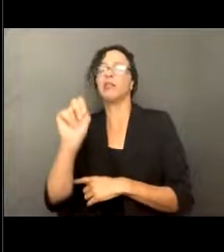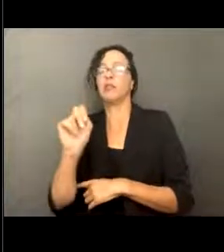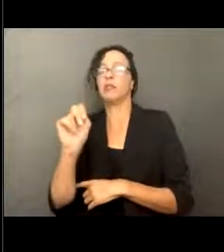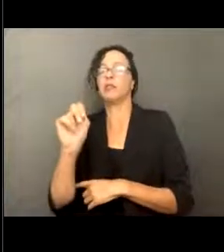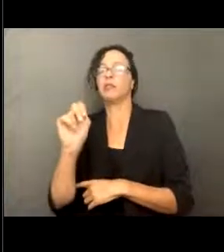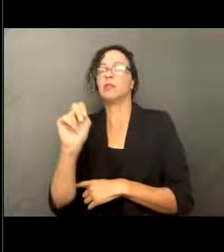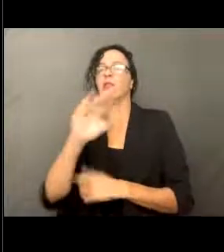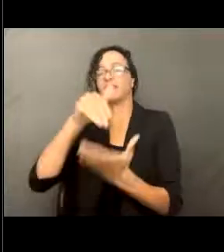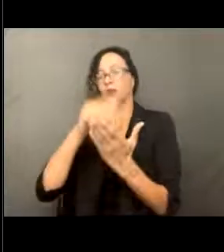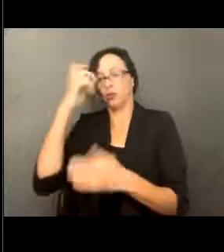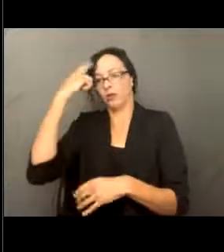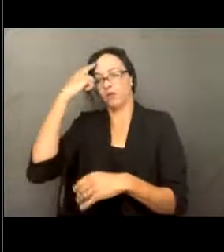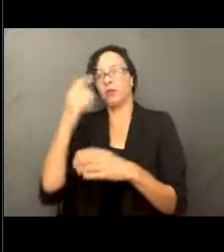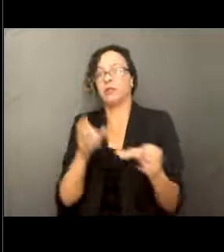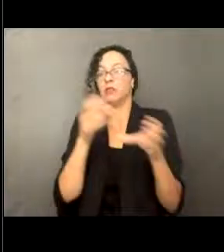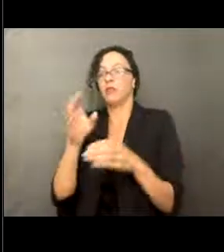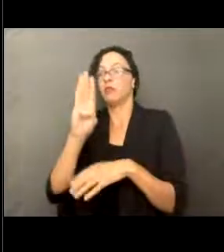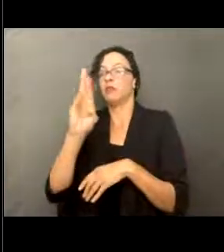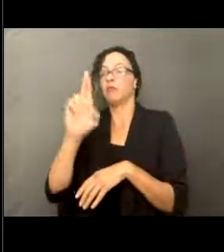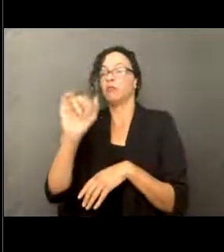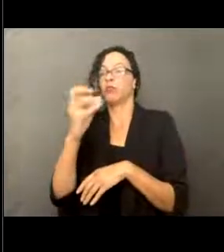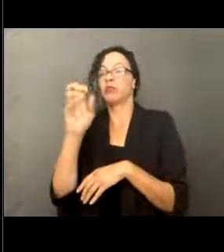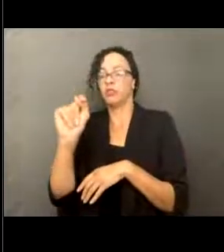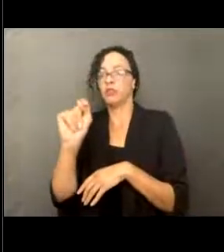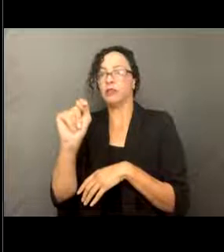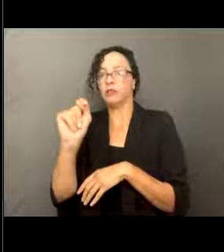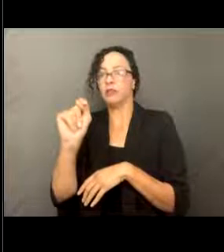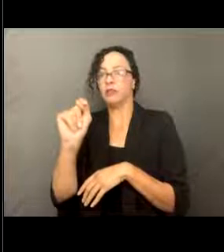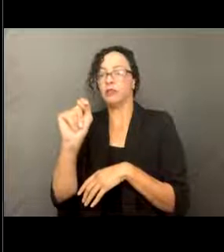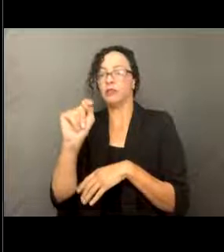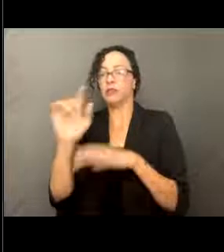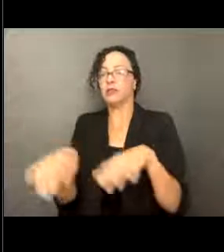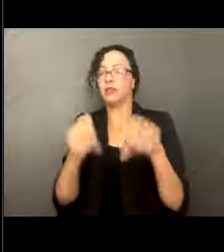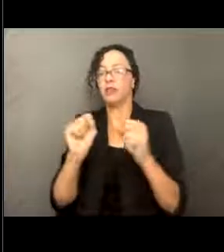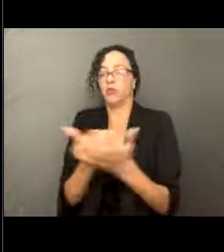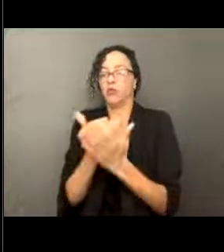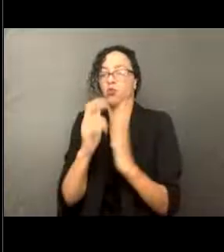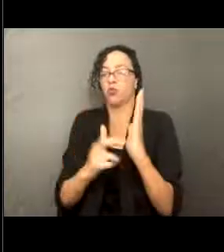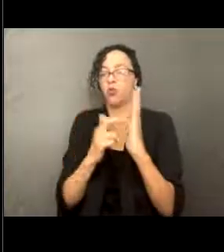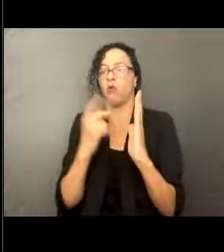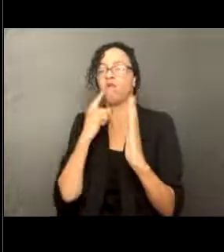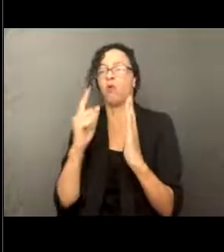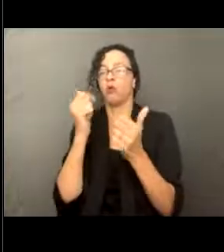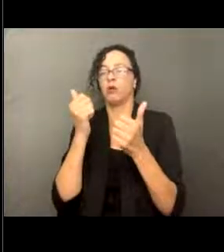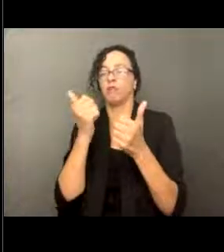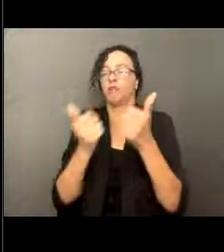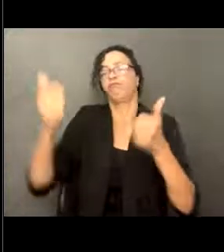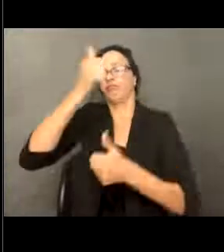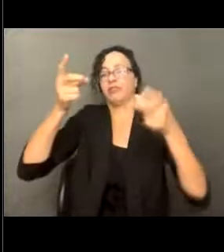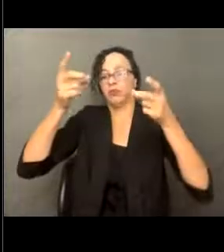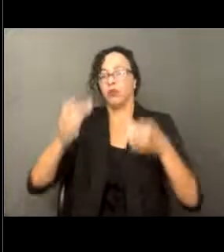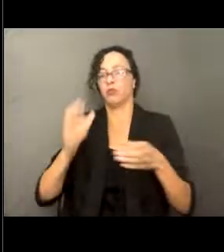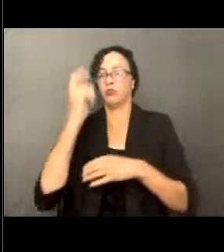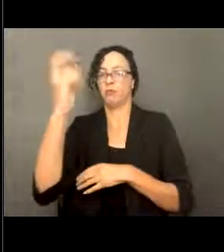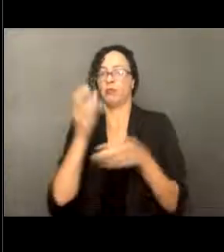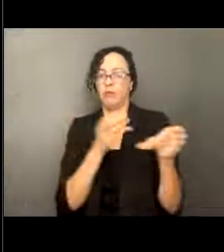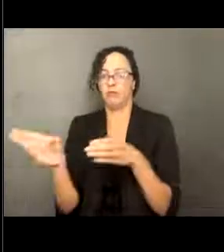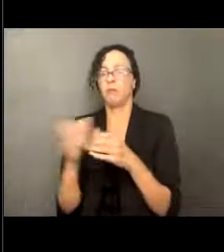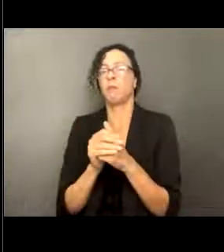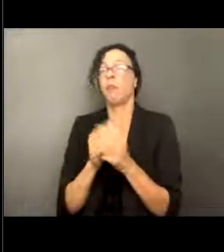And Bridget Driller has taken on a new role in the planning team as Associate Deputy Director for Transportation Planning. In this new position, she'll